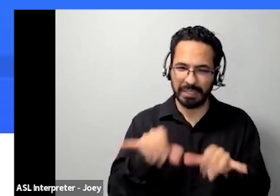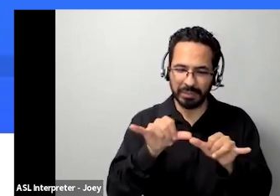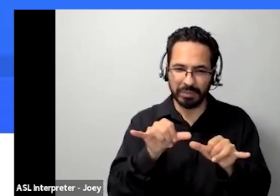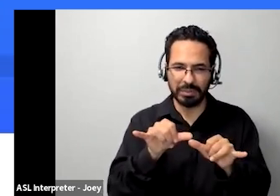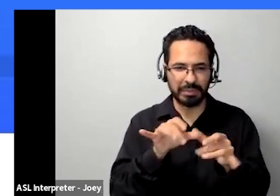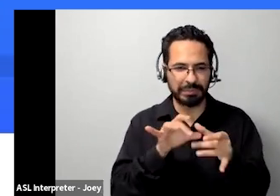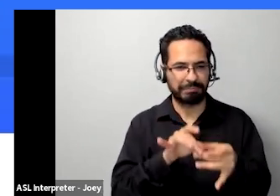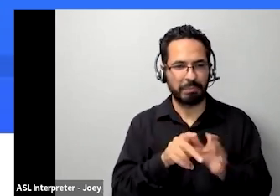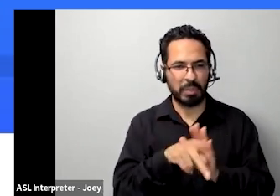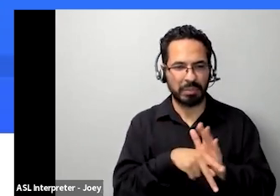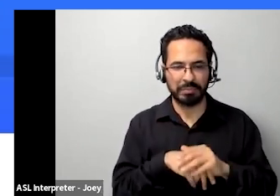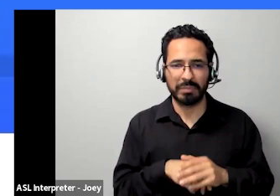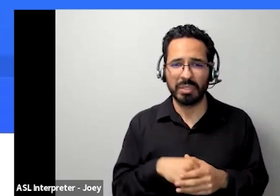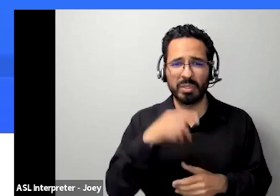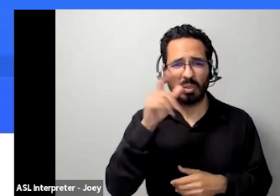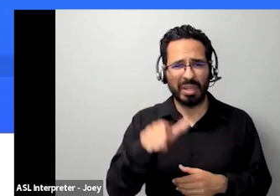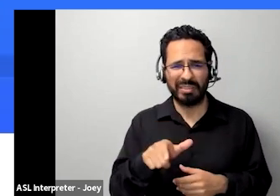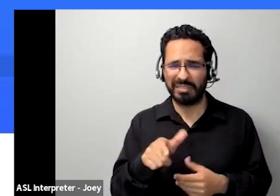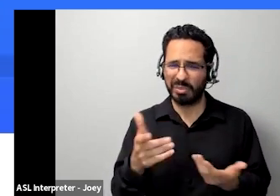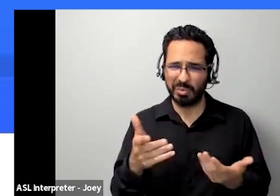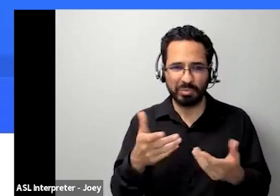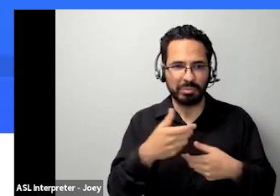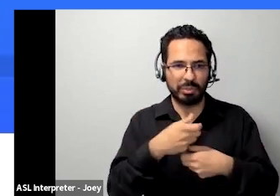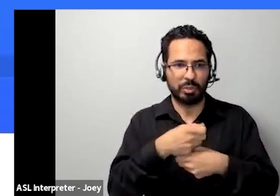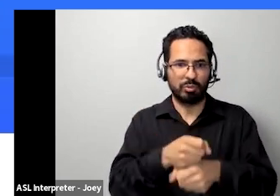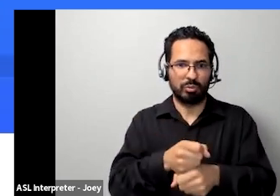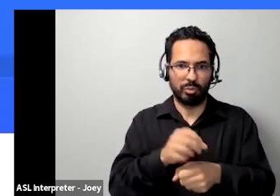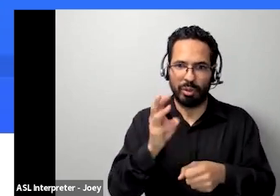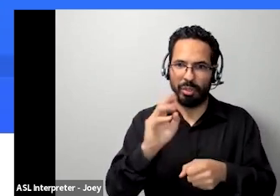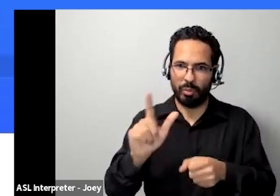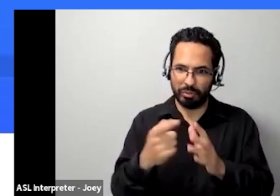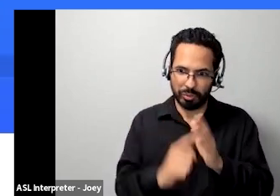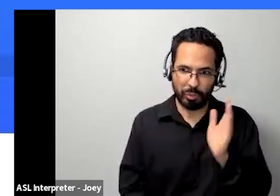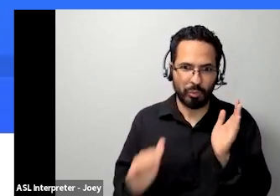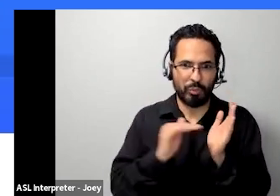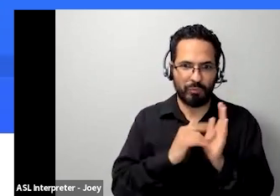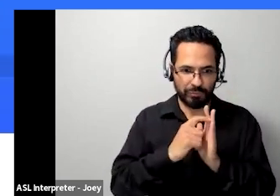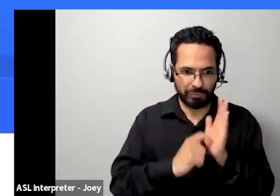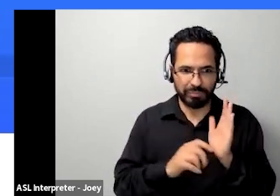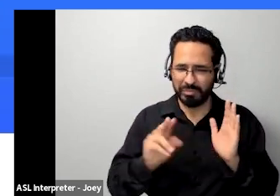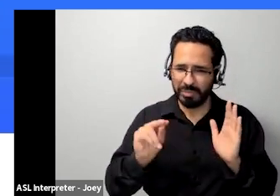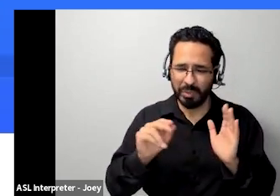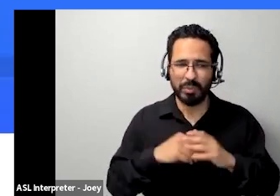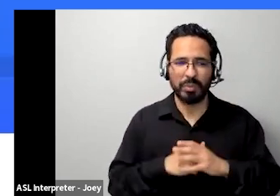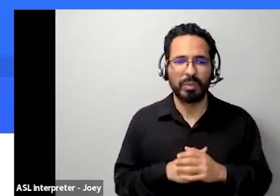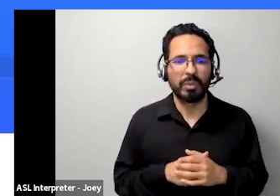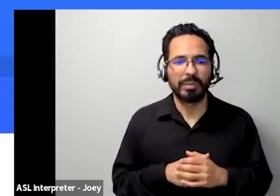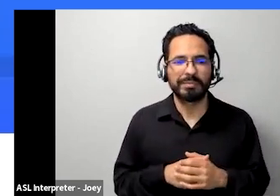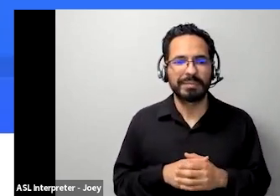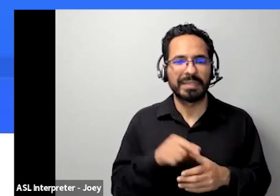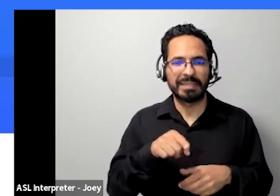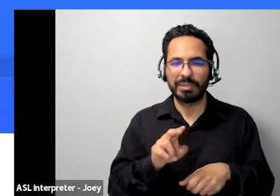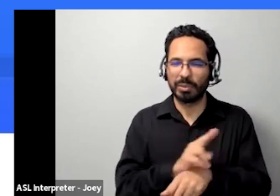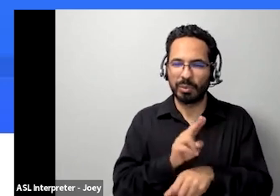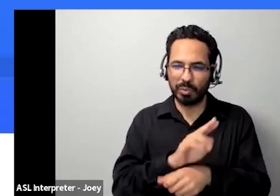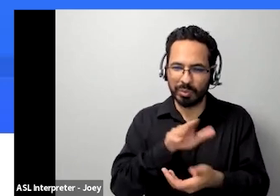to necessarily recreate the wheel. This is really all part of user-centered design when it comes to